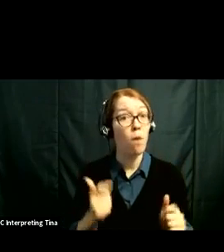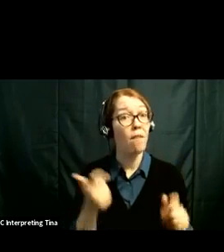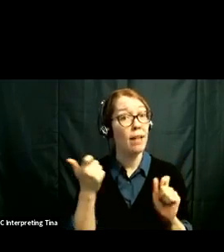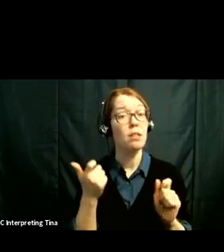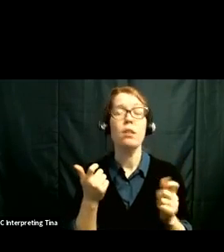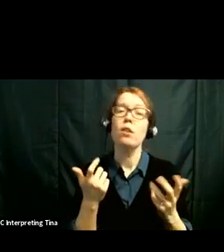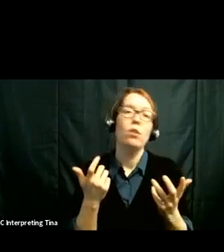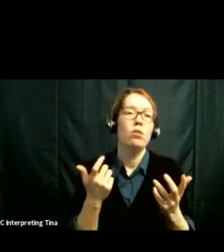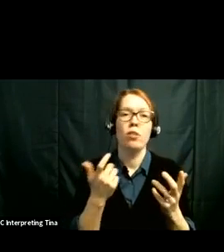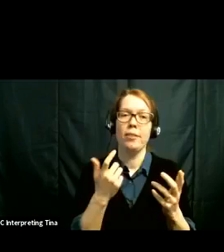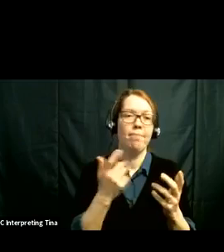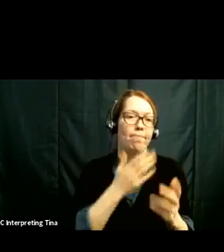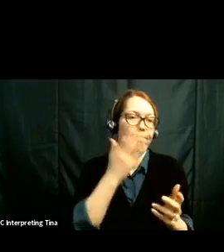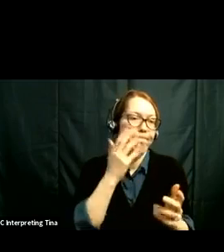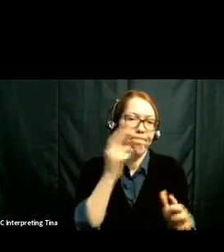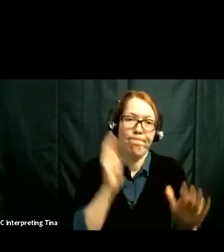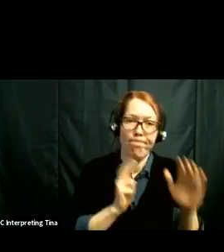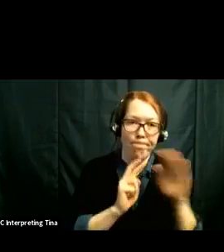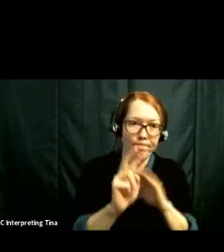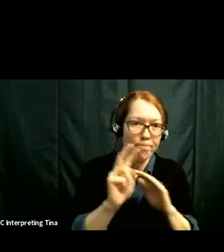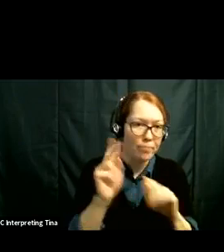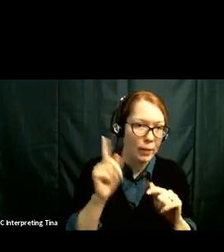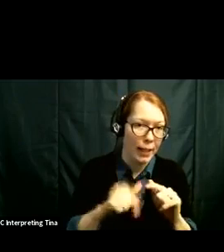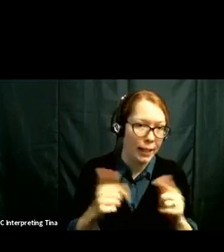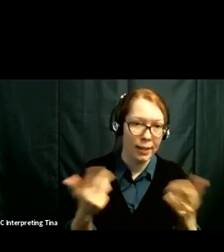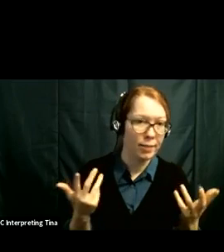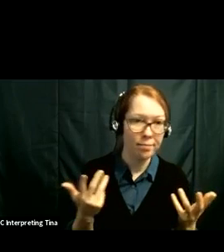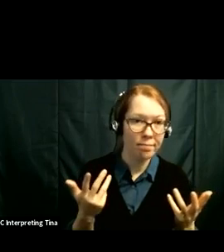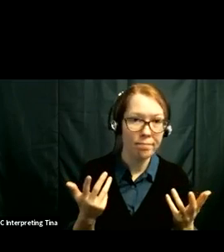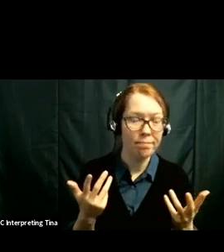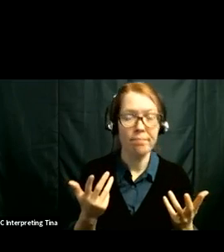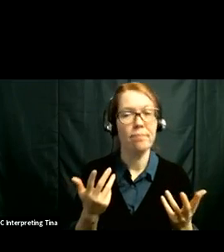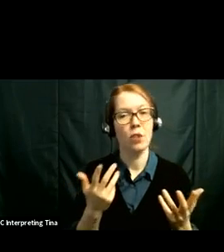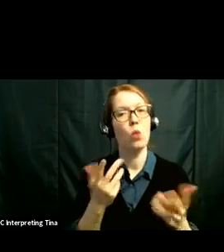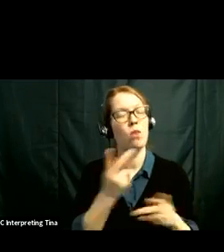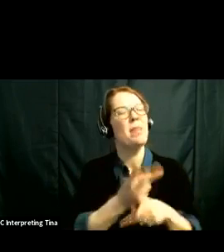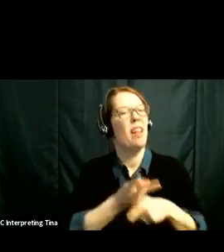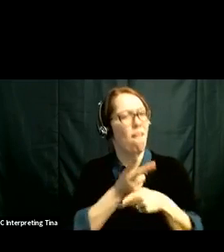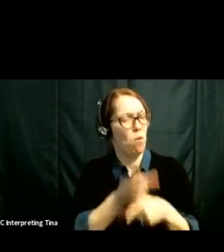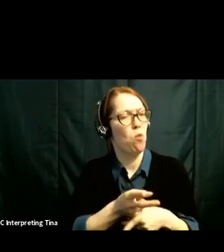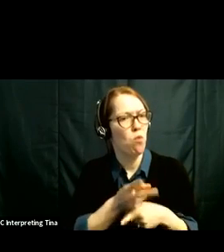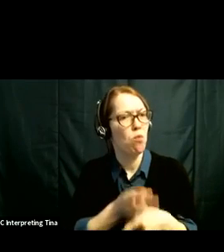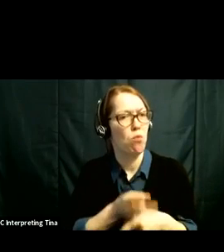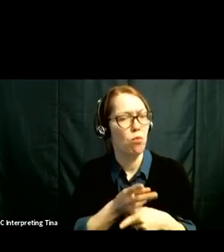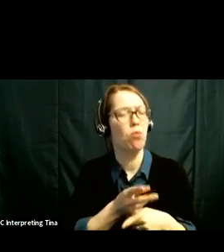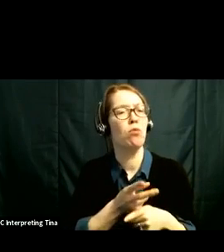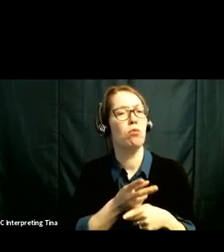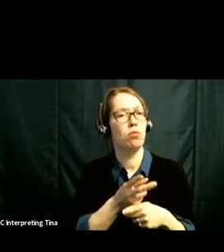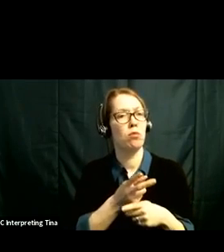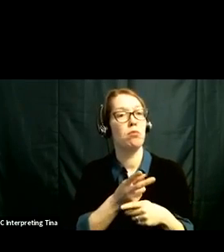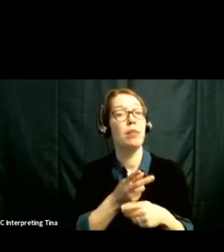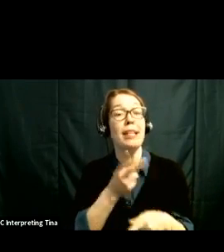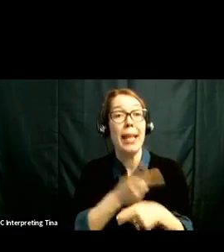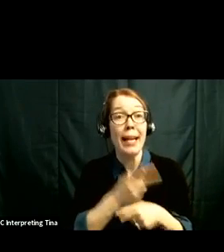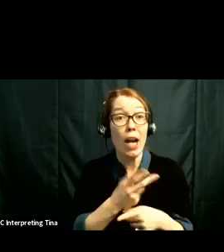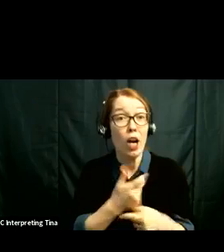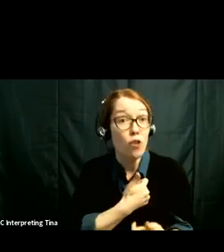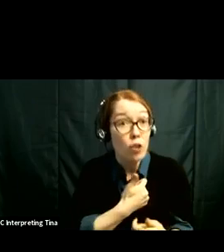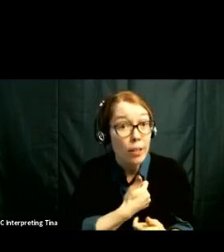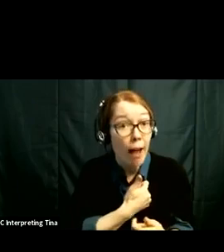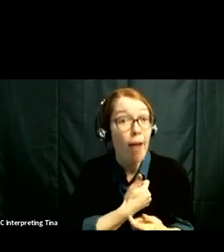just never know. And, you know, you just want to be very careful, take very good care of yourself and